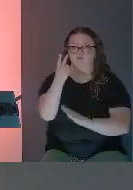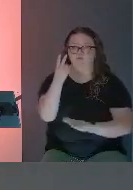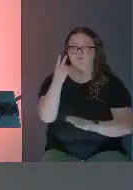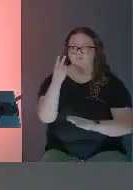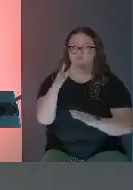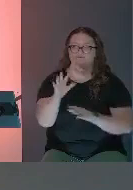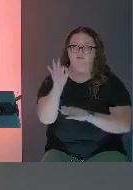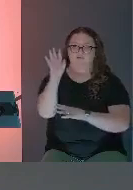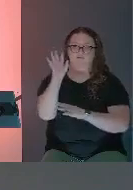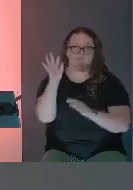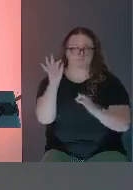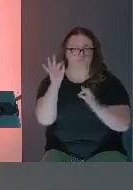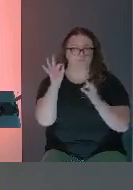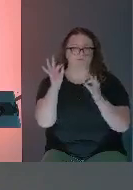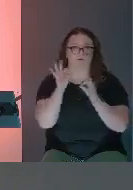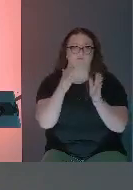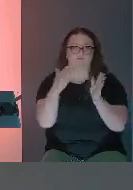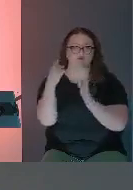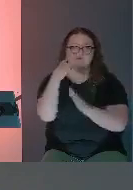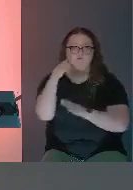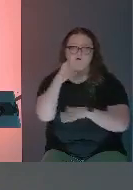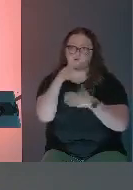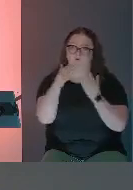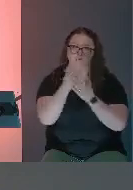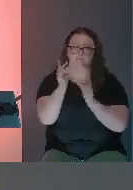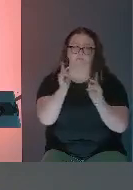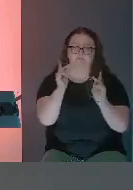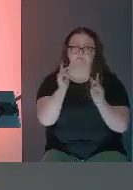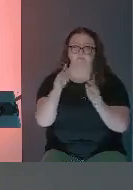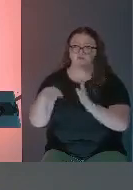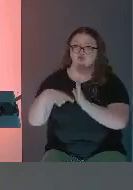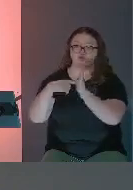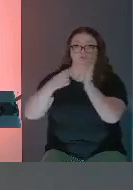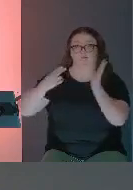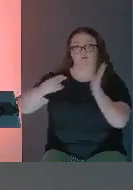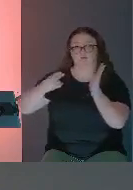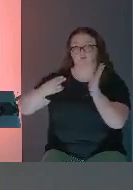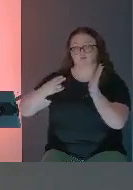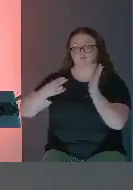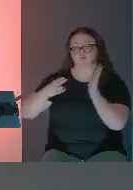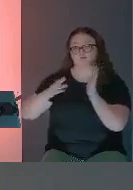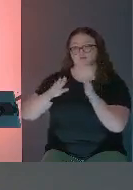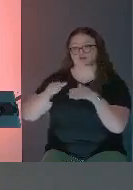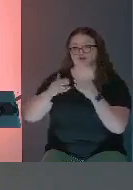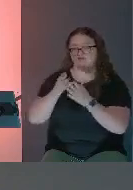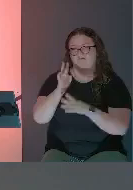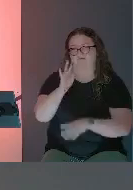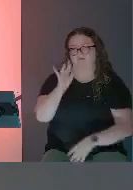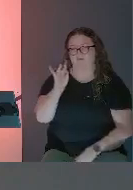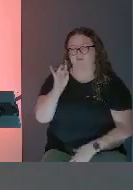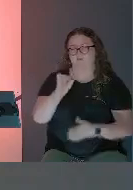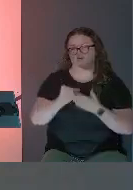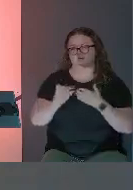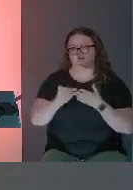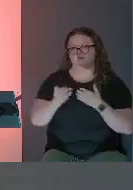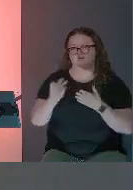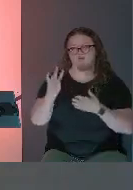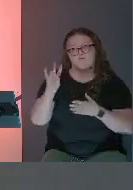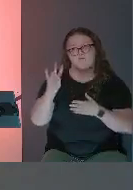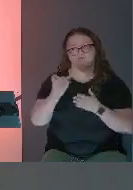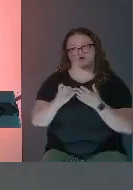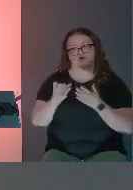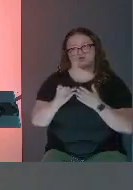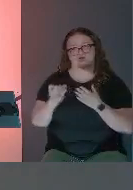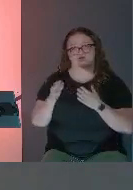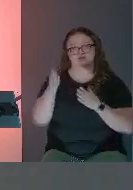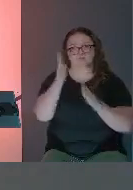mankind. Reveals to us his history in the first 7-8 verses. Where in the 7th verse, the Bible says